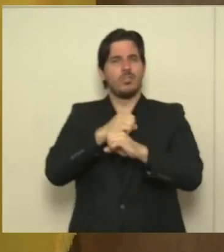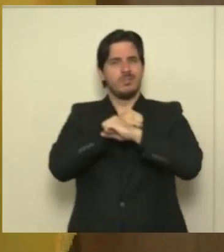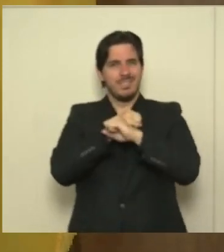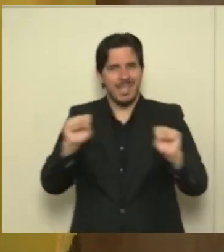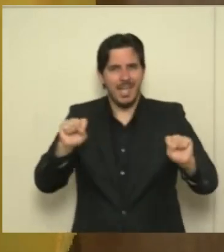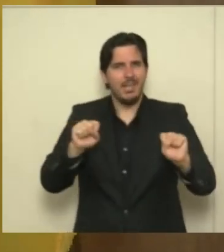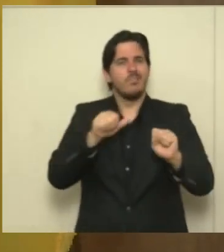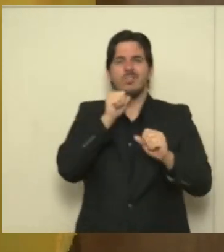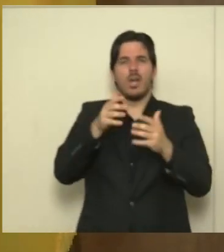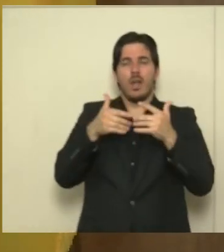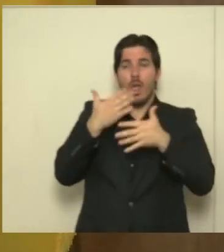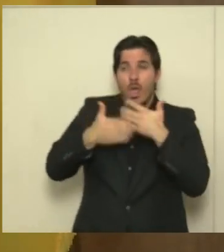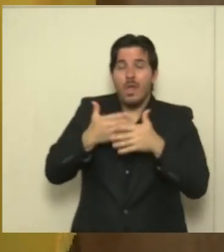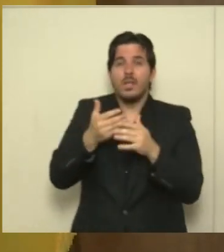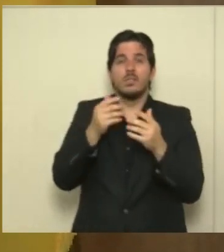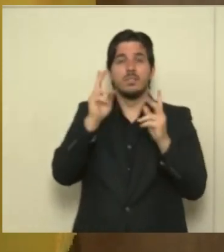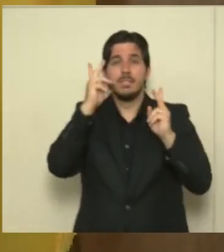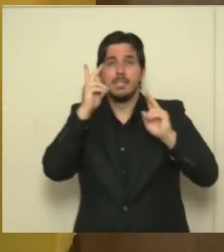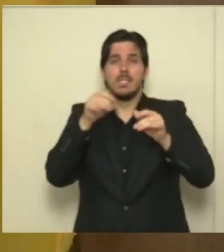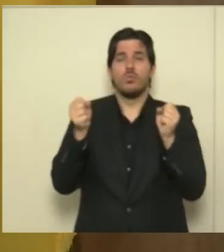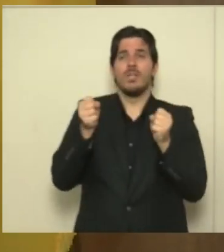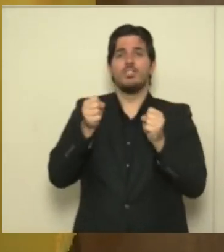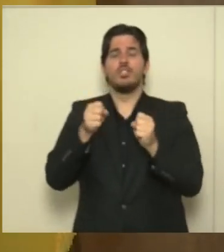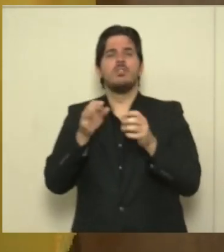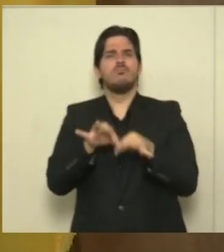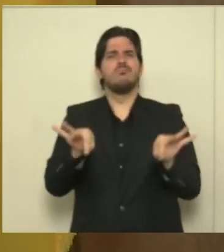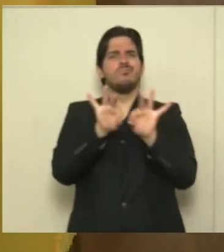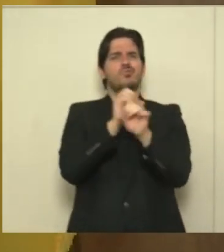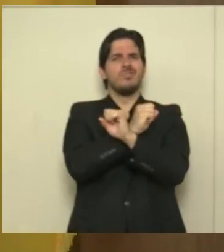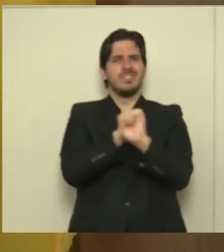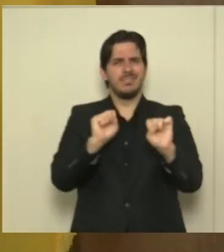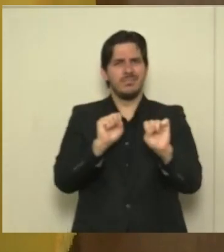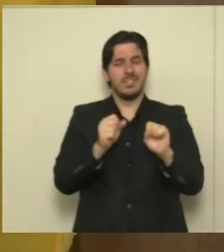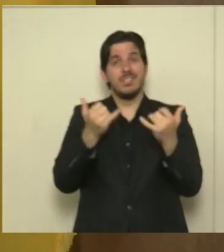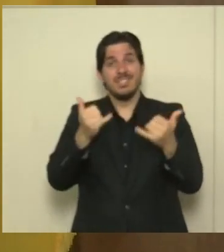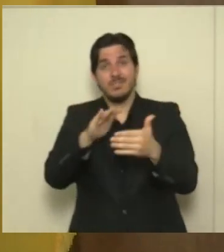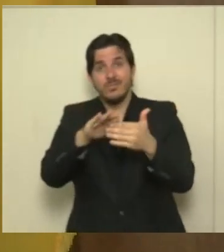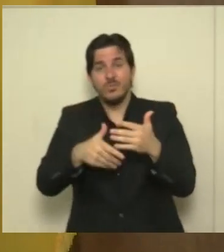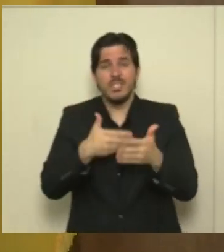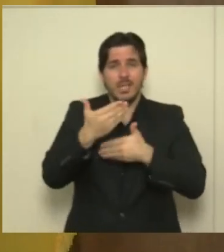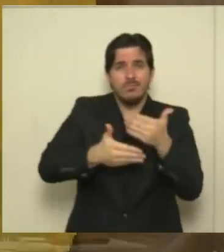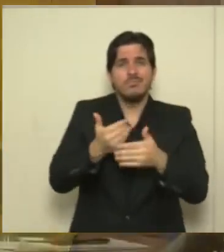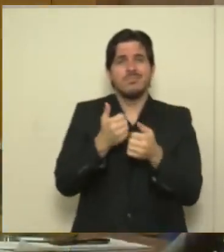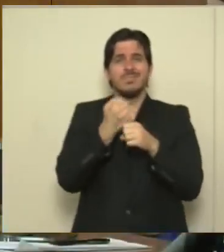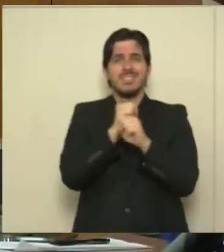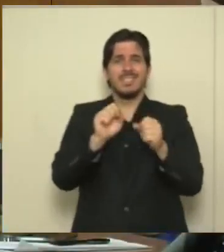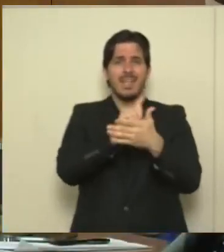much for tuning in. Be safe today, tomorrow, and the weekend, and I'll see you next week.